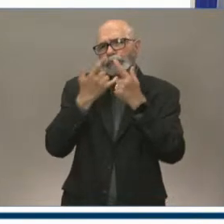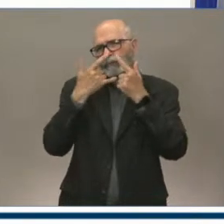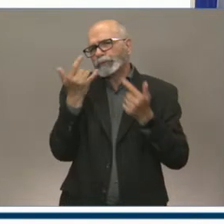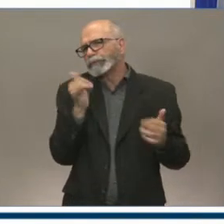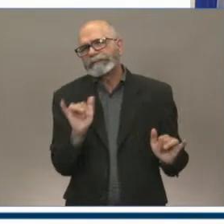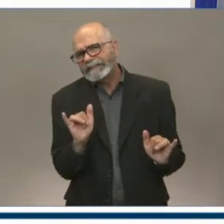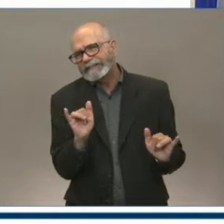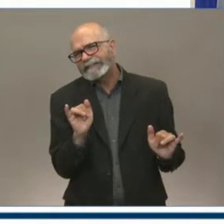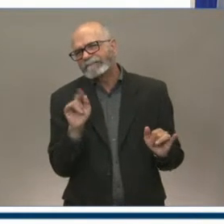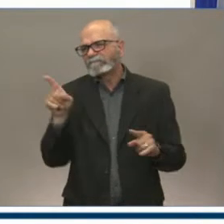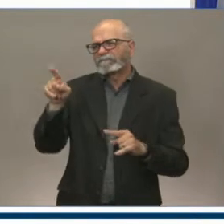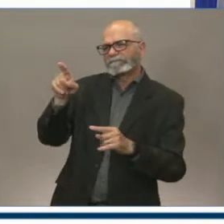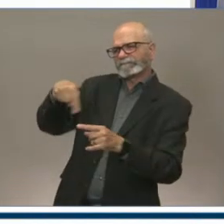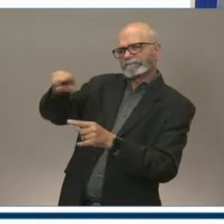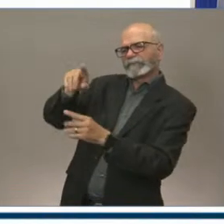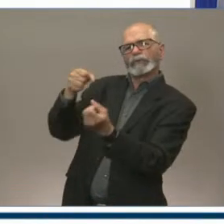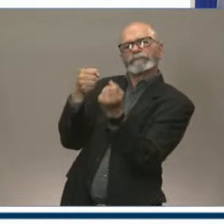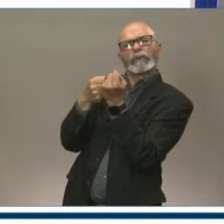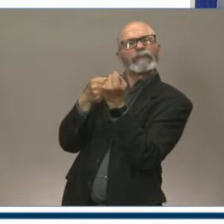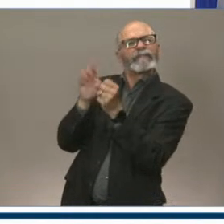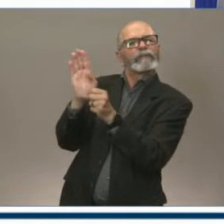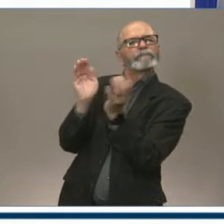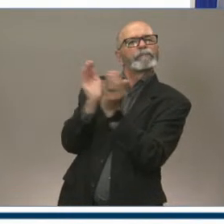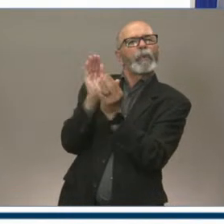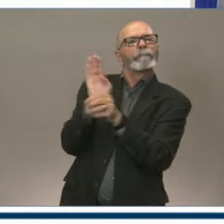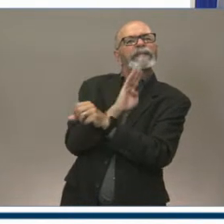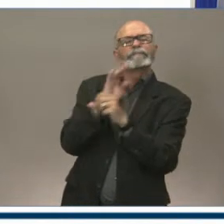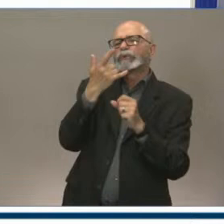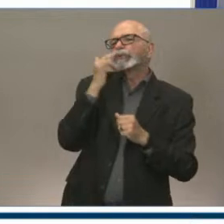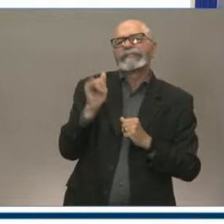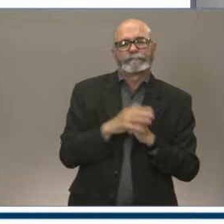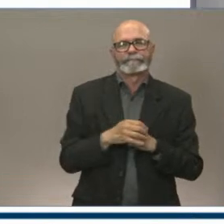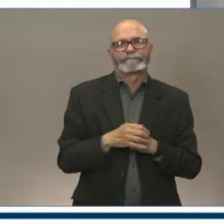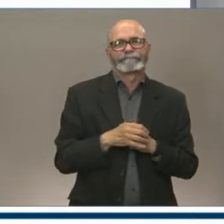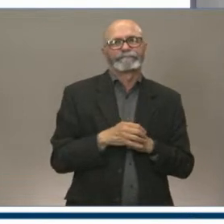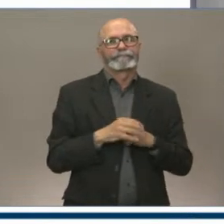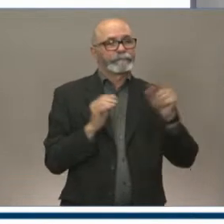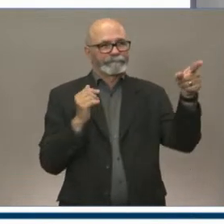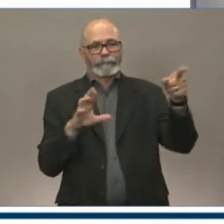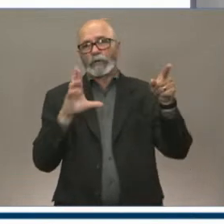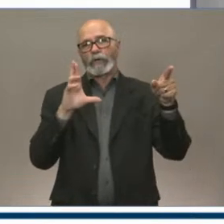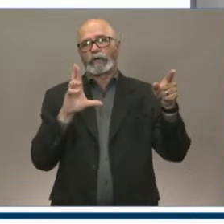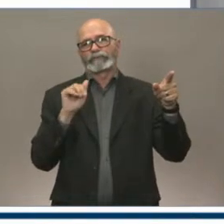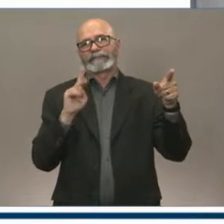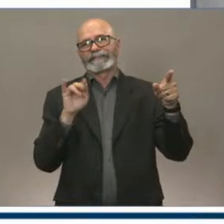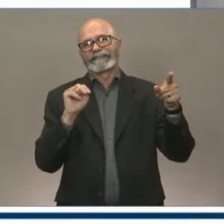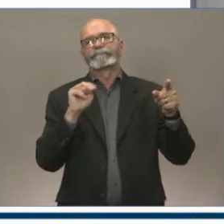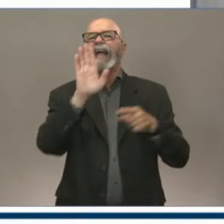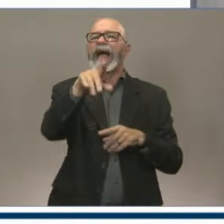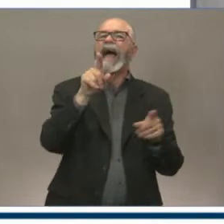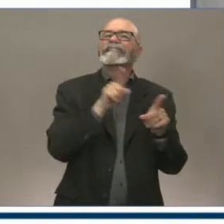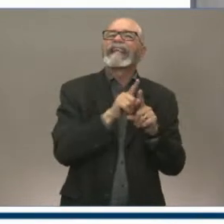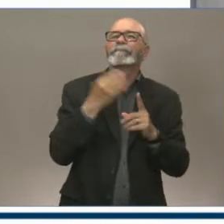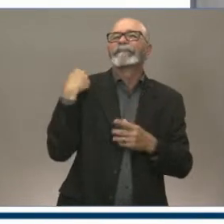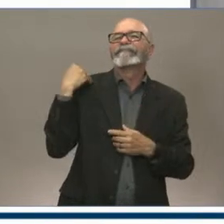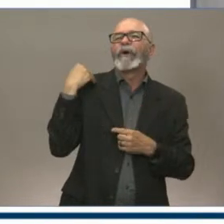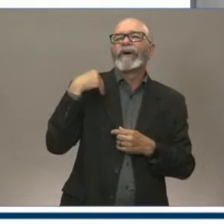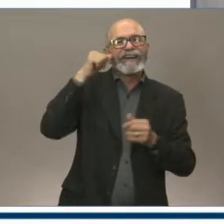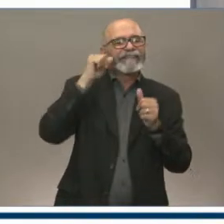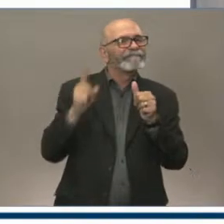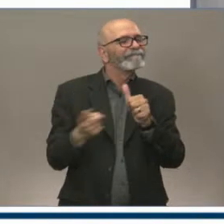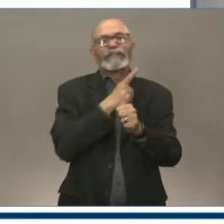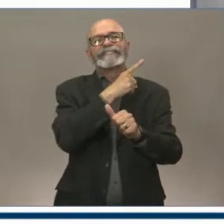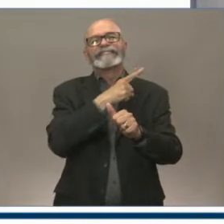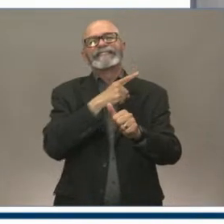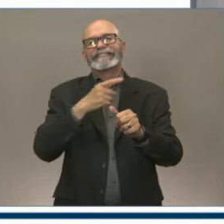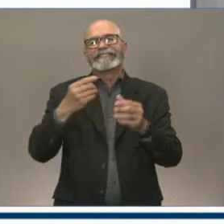small businesses can expect? So we'll start with what the program was in place the first round. So I do know we've